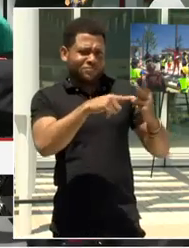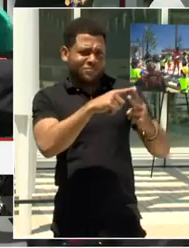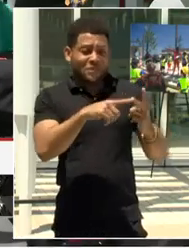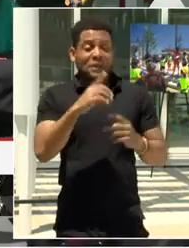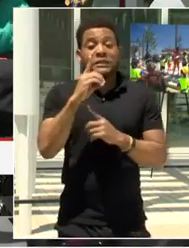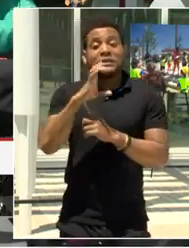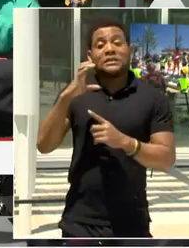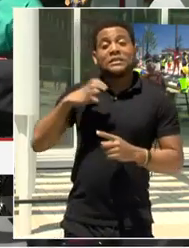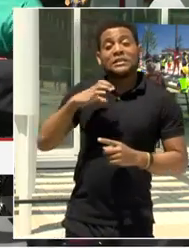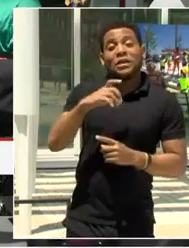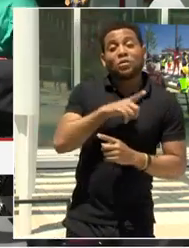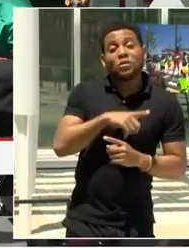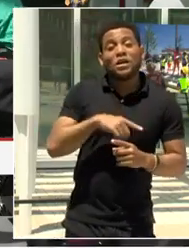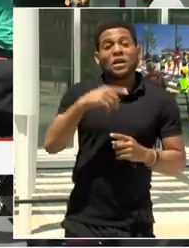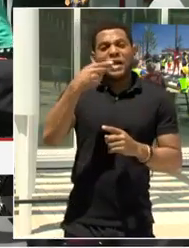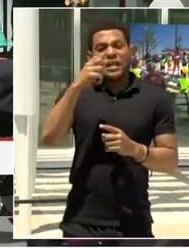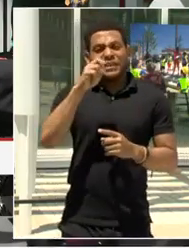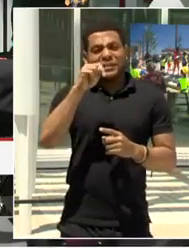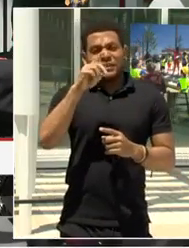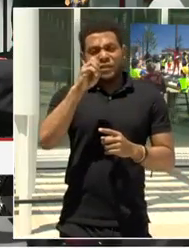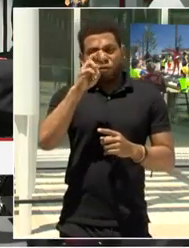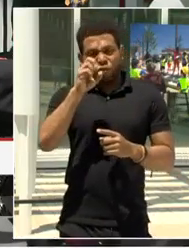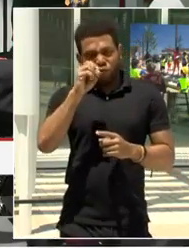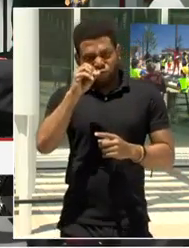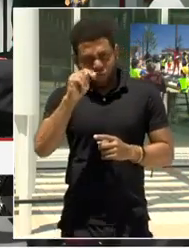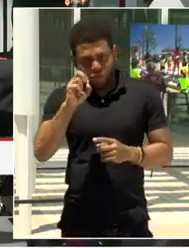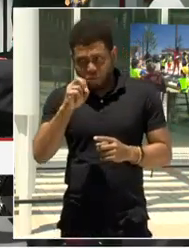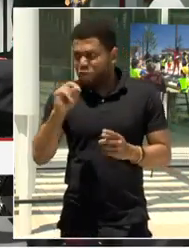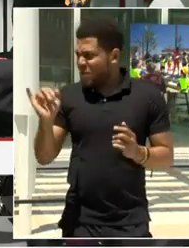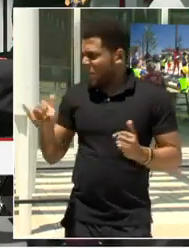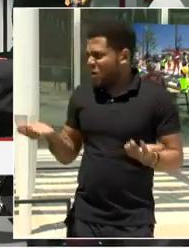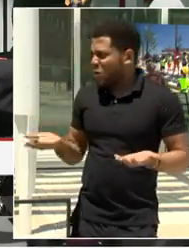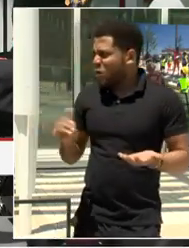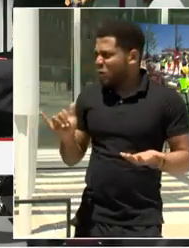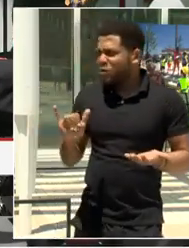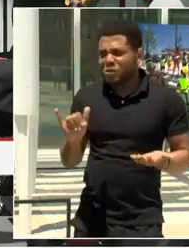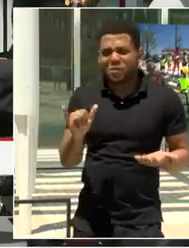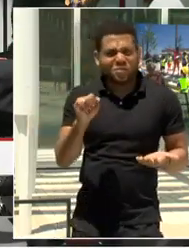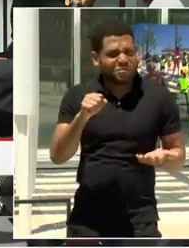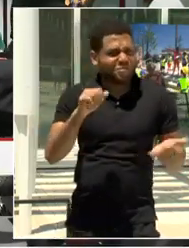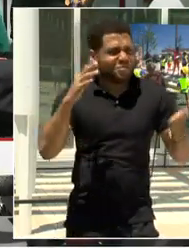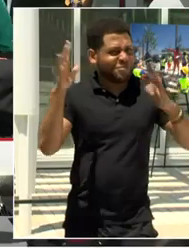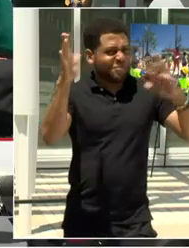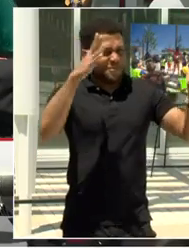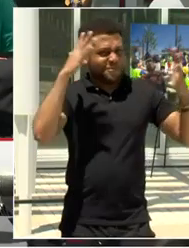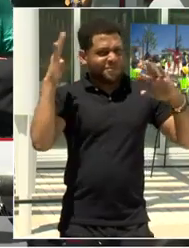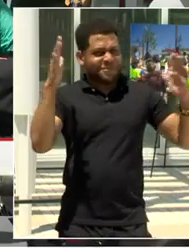At-large Councilmember Christina Henderson. Give her a big round of applause.